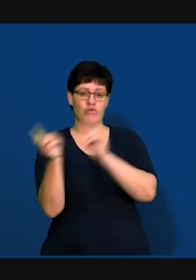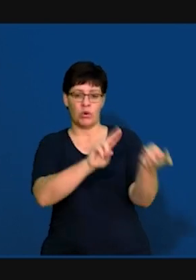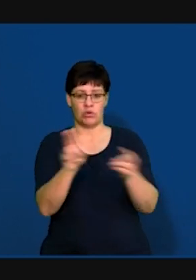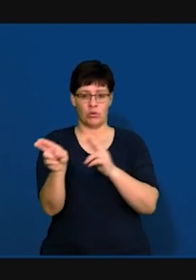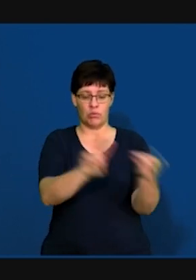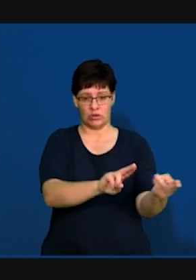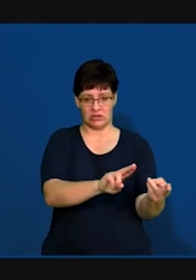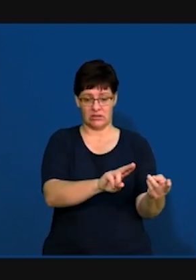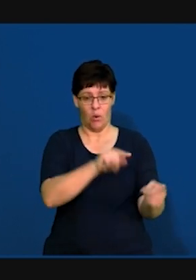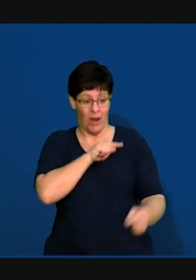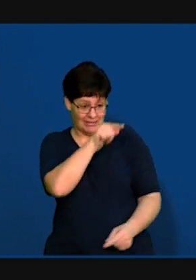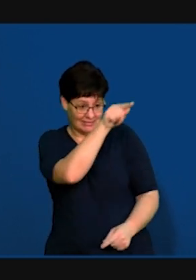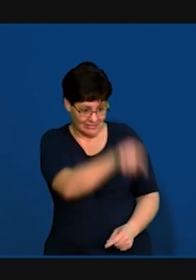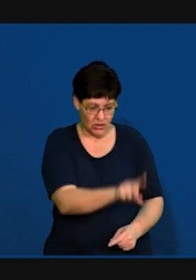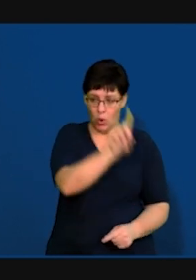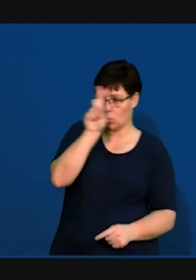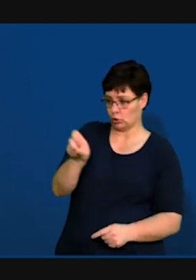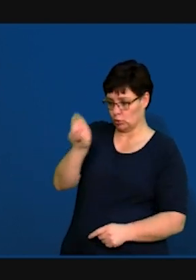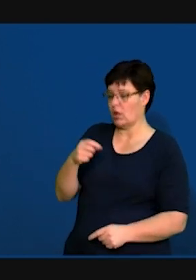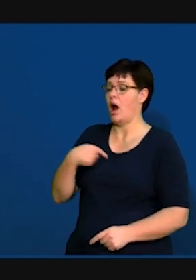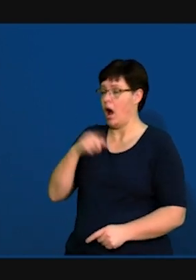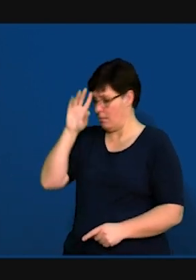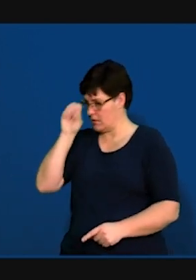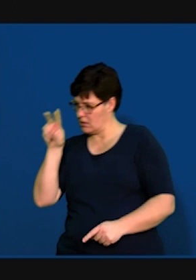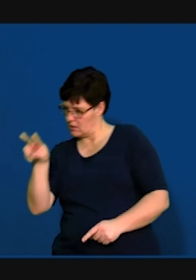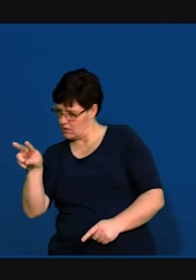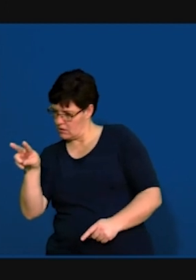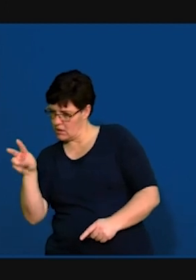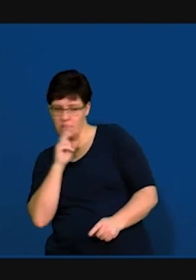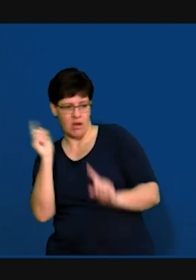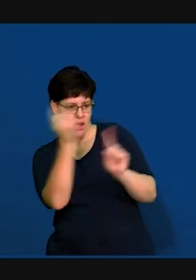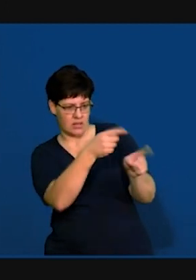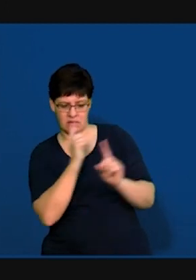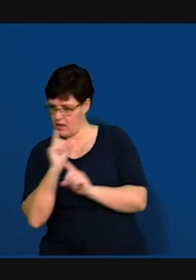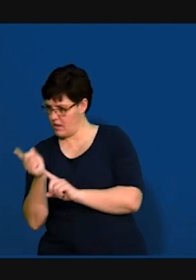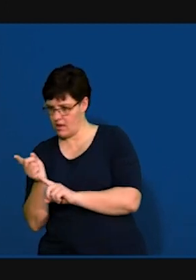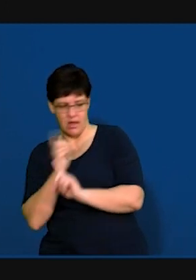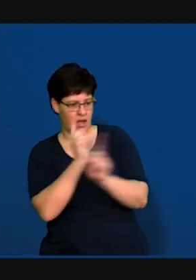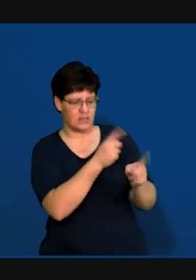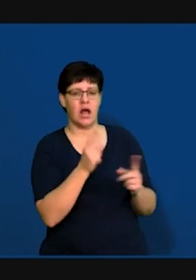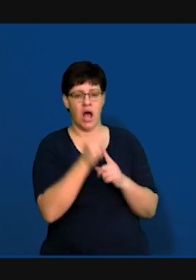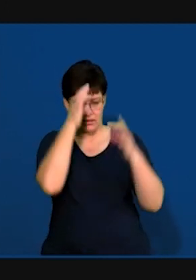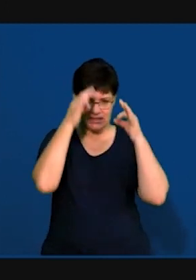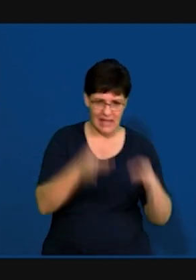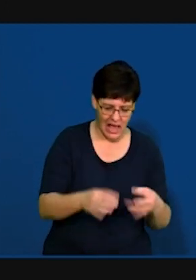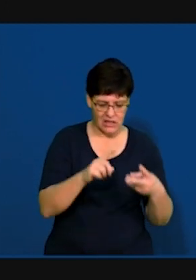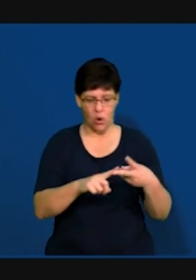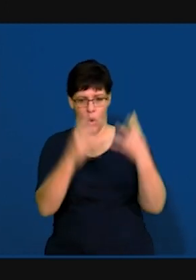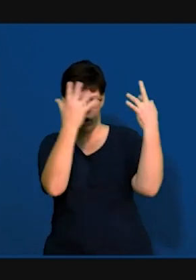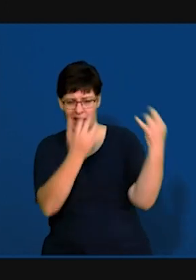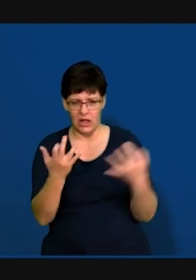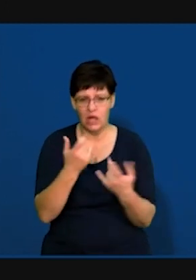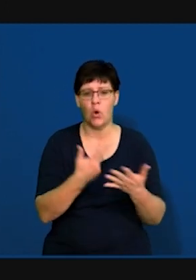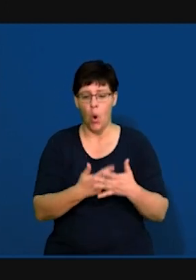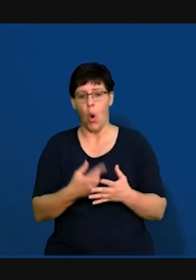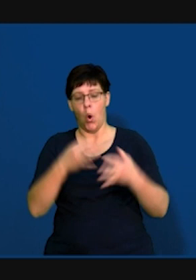And in some cases, the examiner will say, by using the graph, decide or calculate, draw conclusions. So these are some of